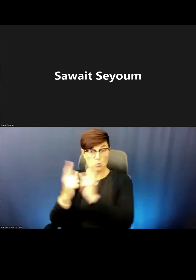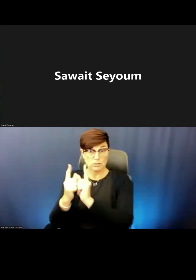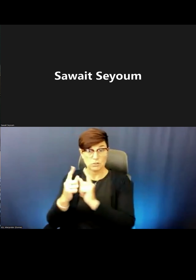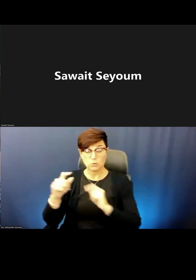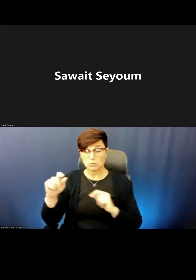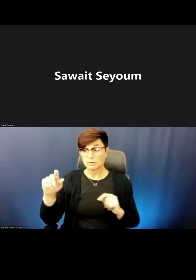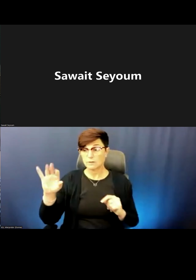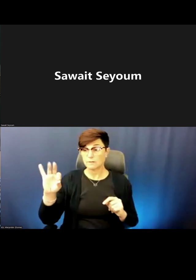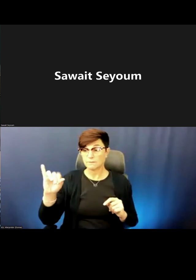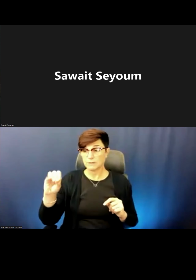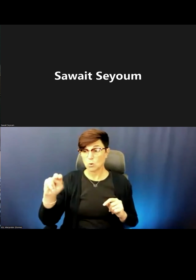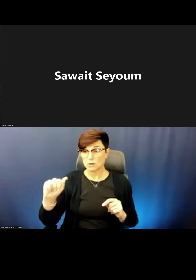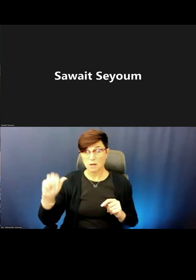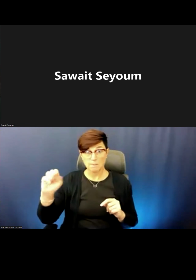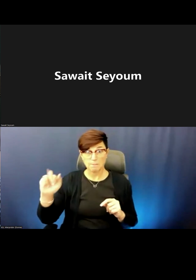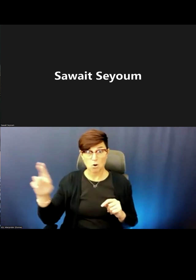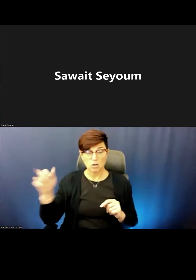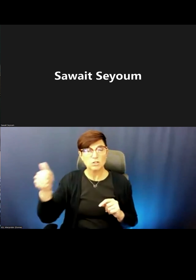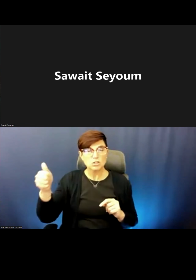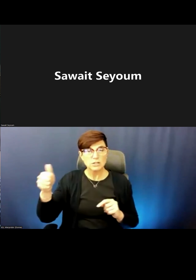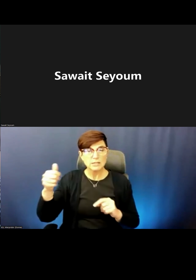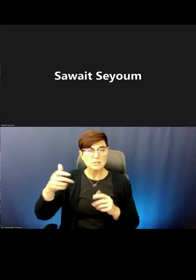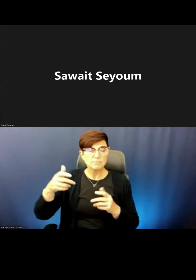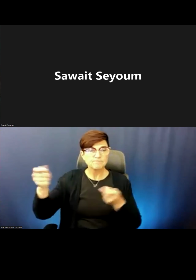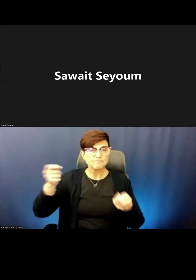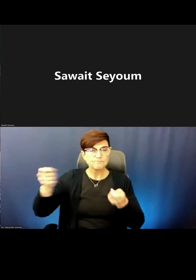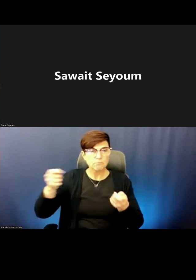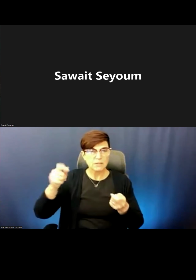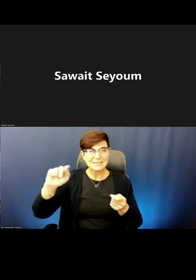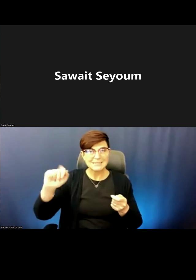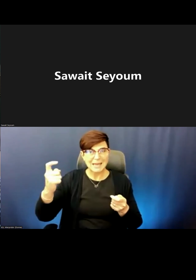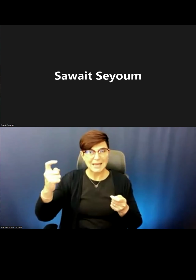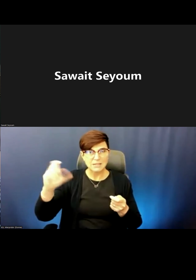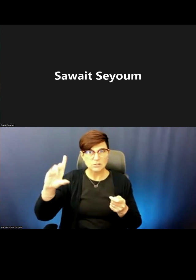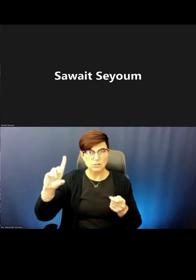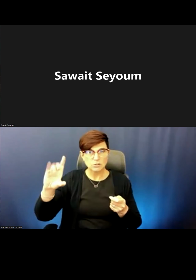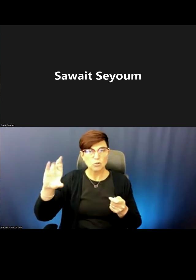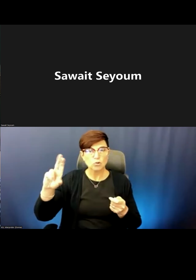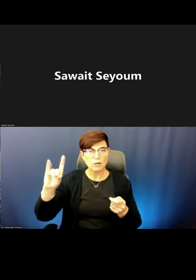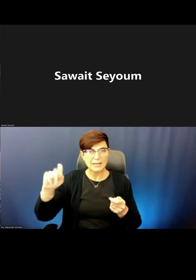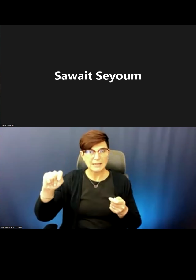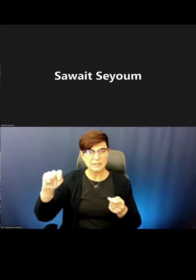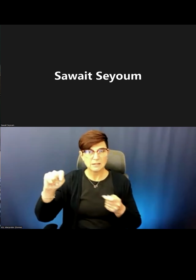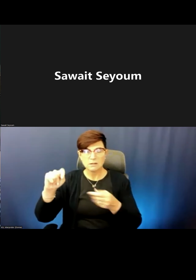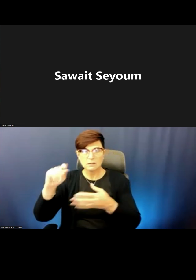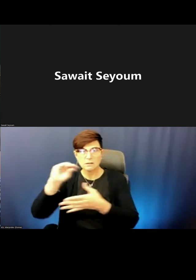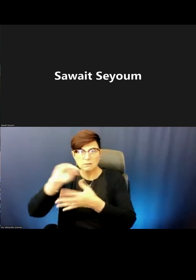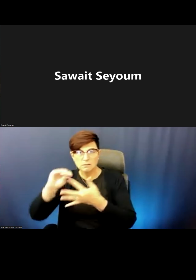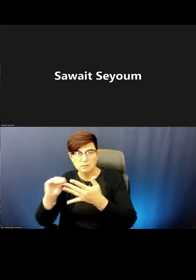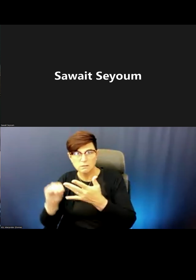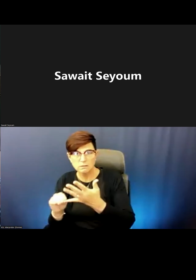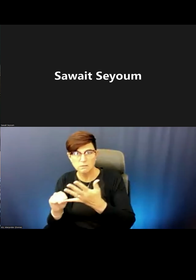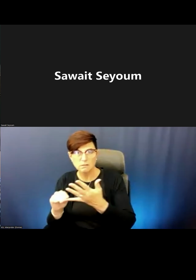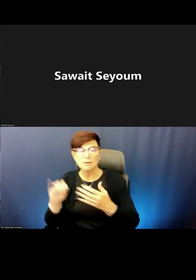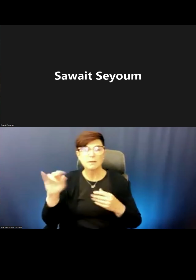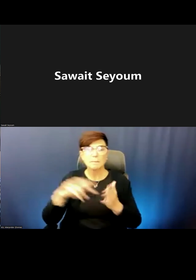tax, because she's in charge of the tax credit allocation scoring that happens, right? So when they allocate tax credits to